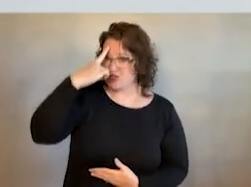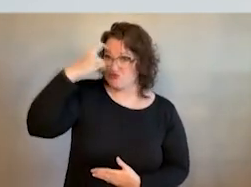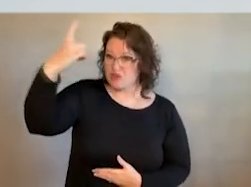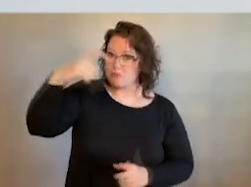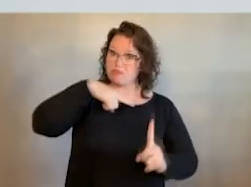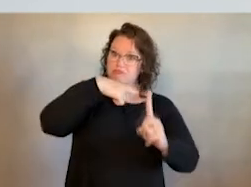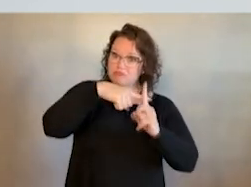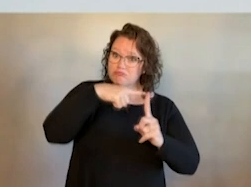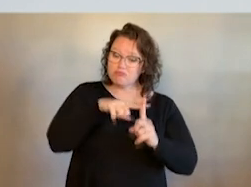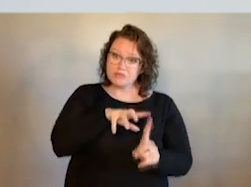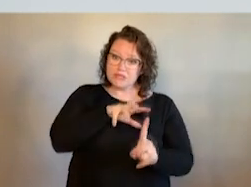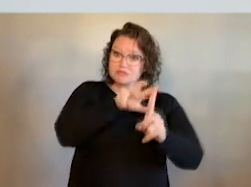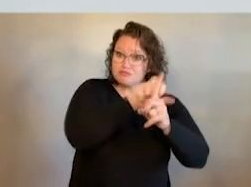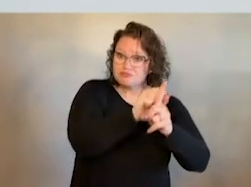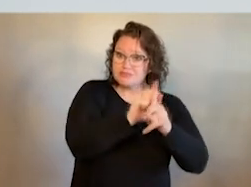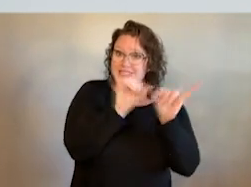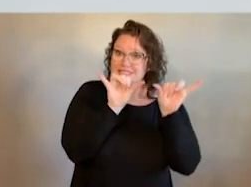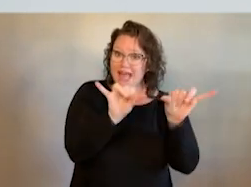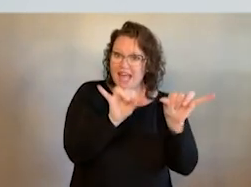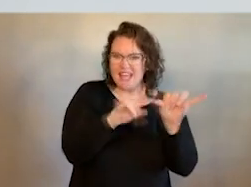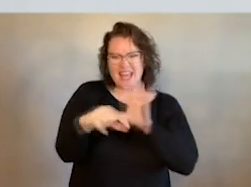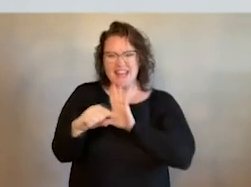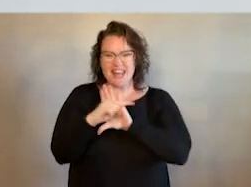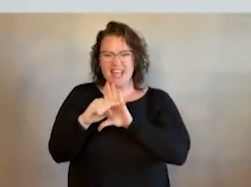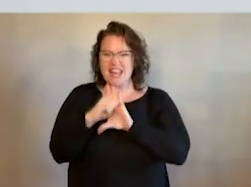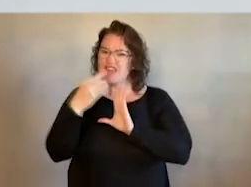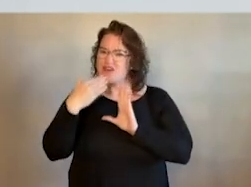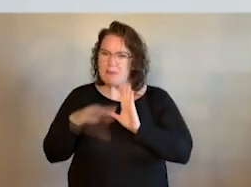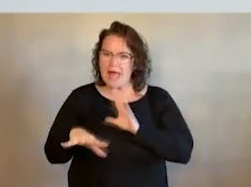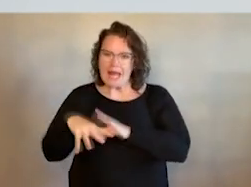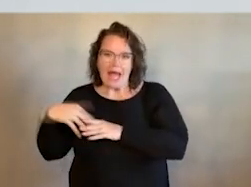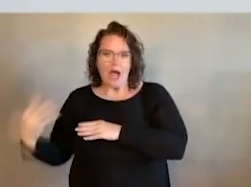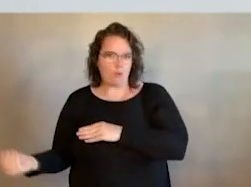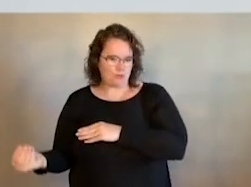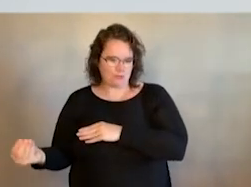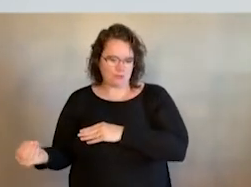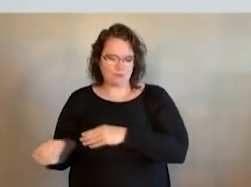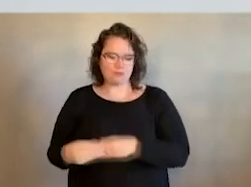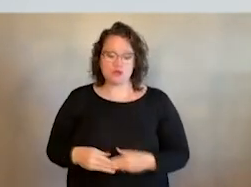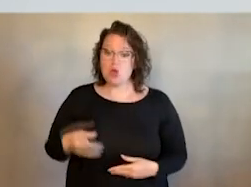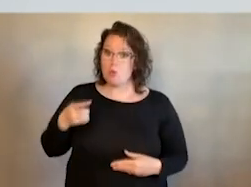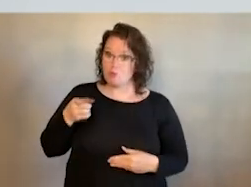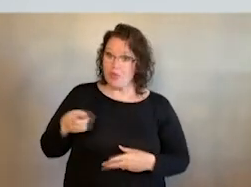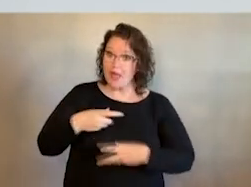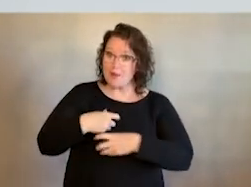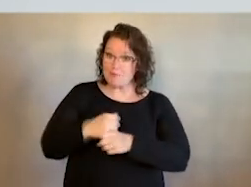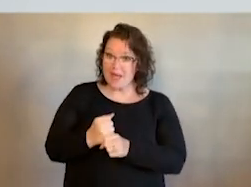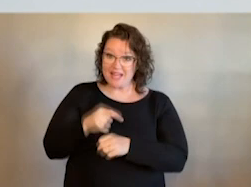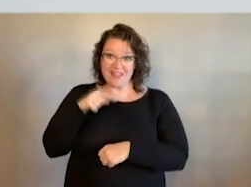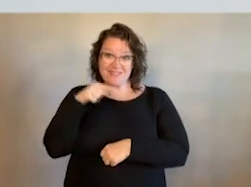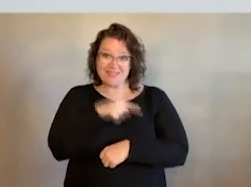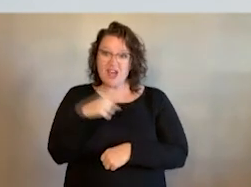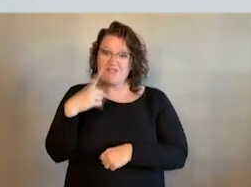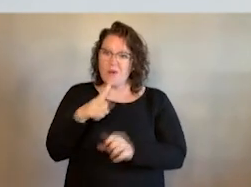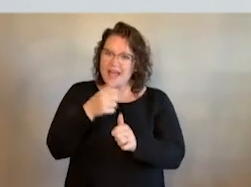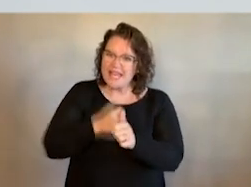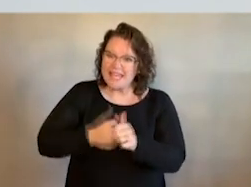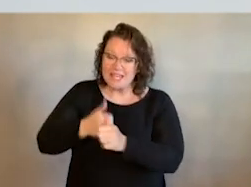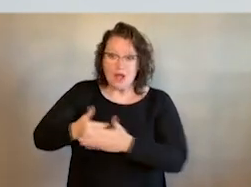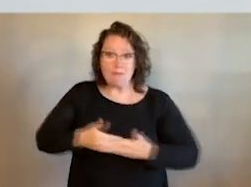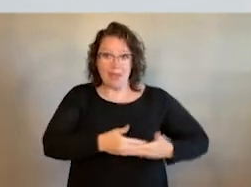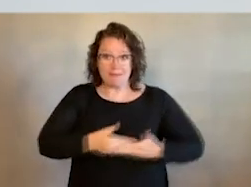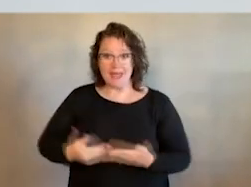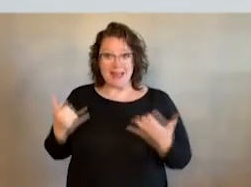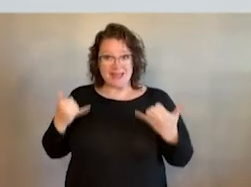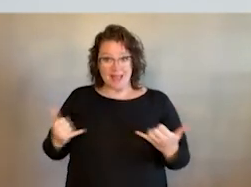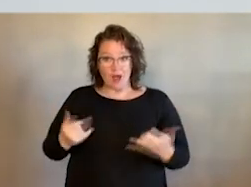positive dreams could get in, and that the negative and the bad would stay out. So they made this for every single baby that was born, and now you can make your